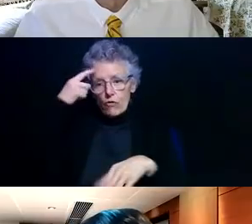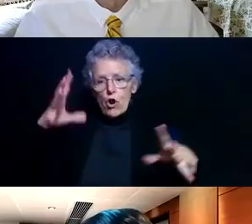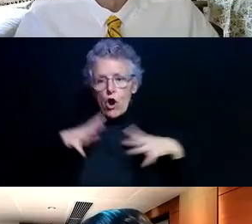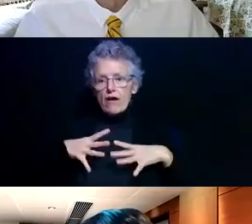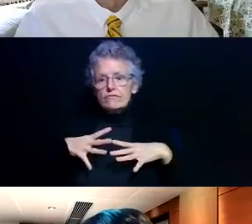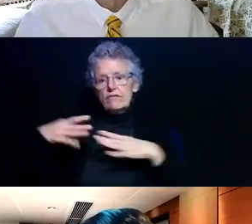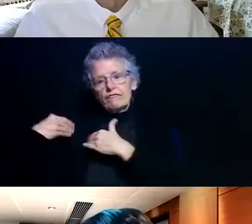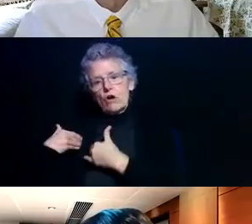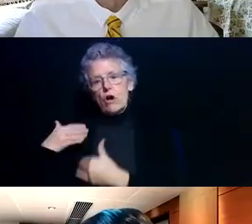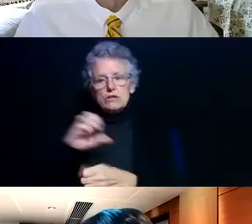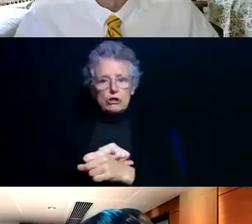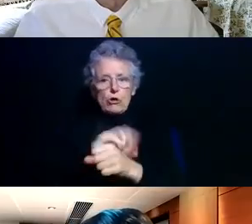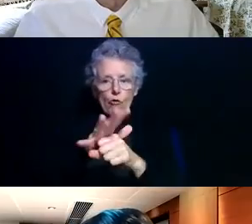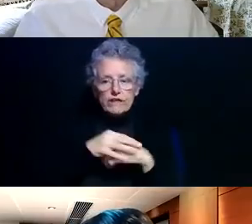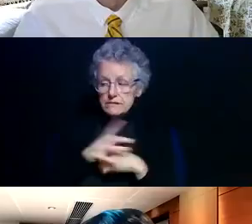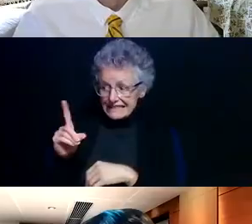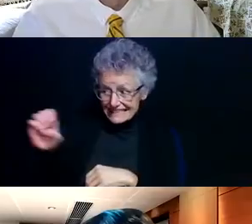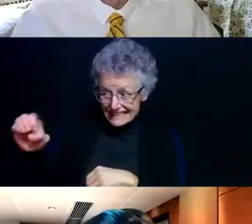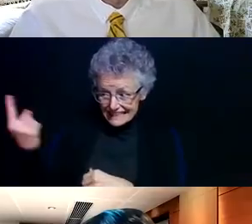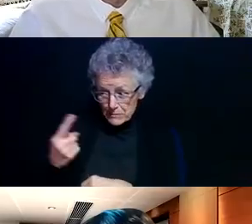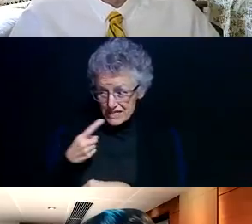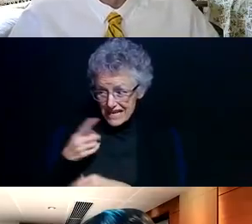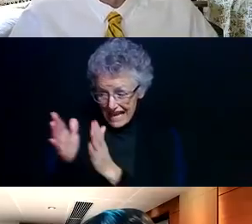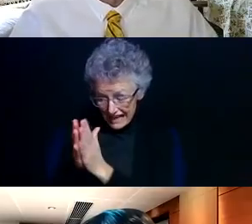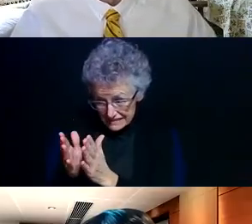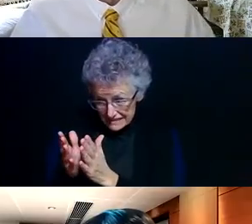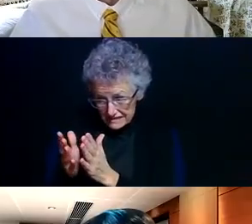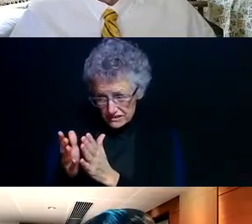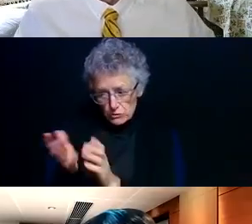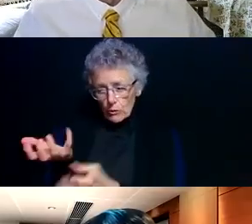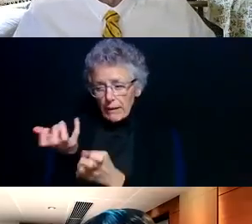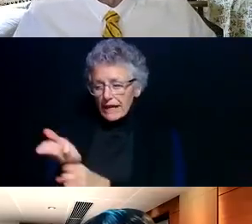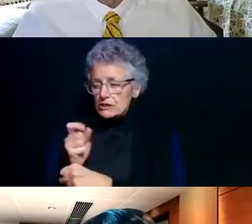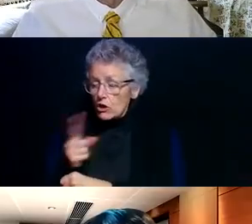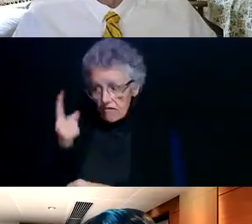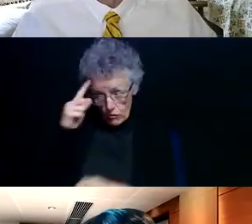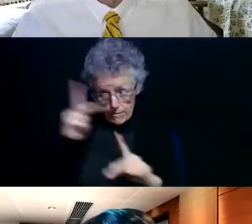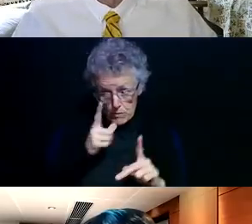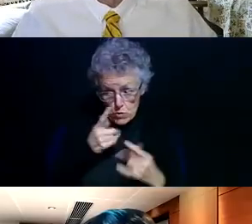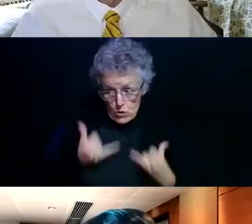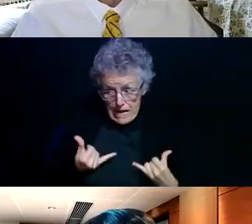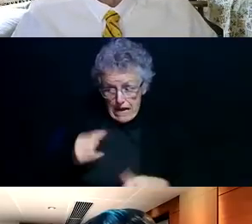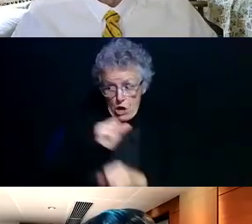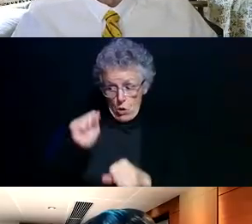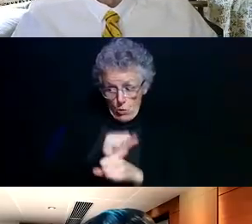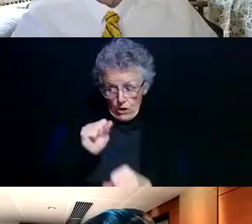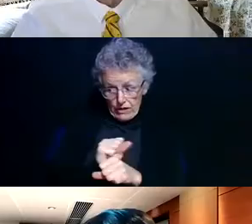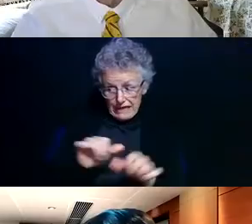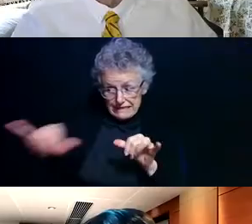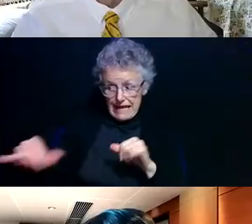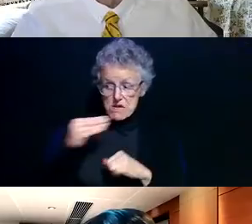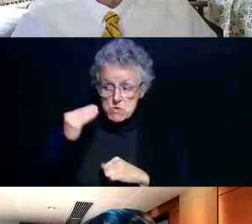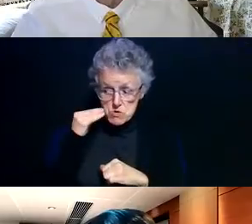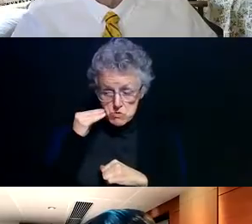And Dee, I think this is just a confirmation. Somebody's asking to confirm. So for those who are currently working remotely, is the expectation that